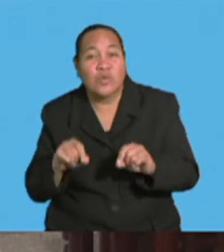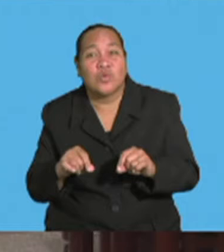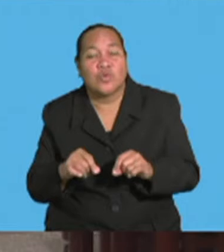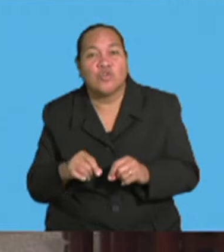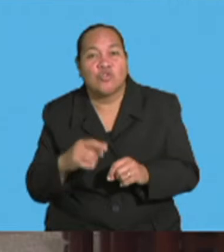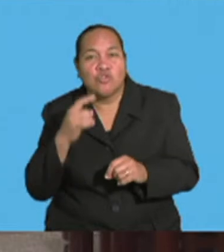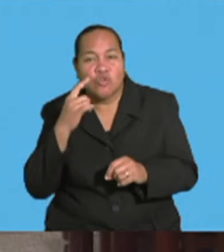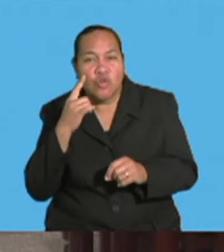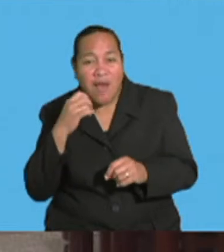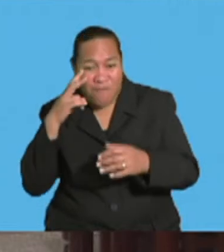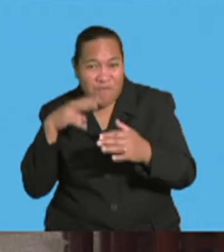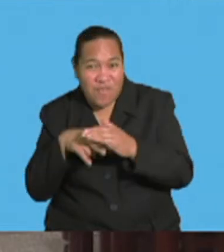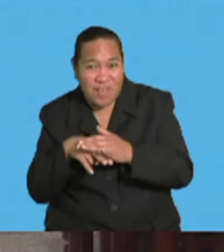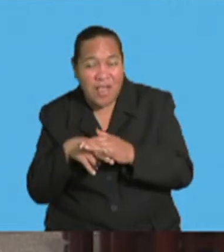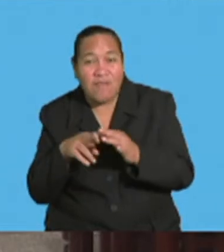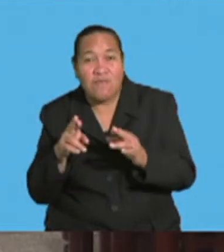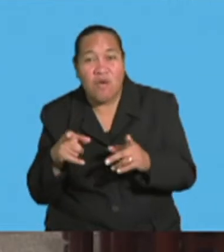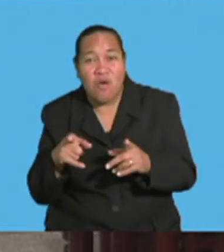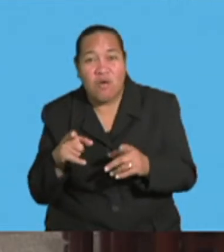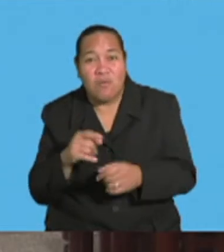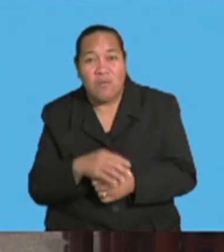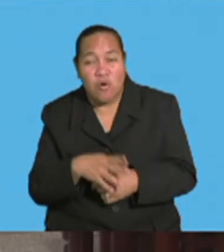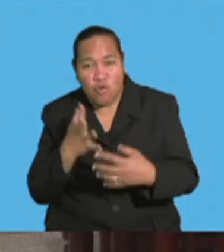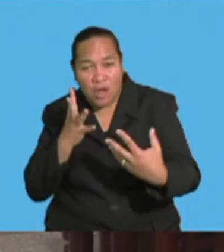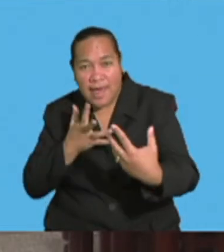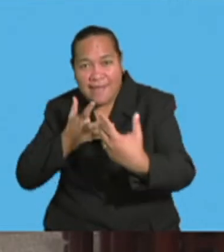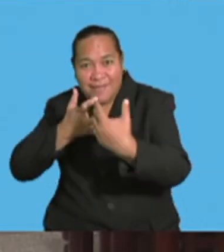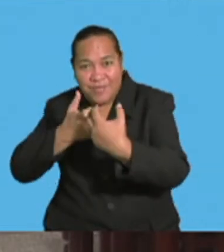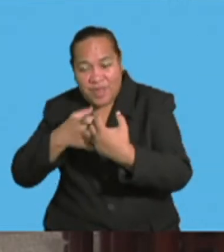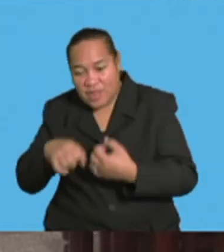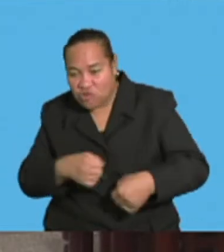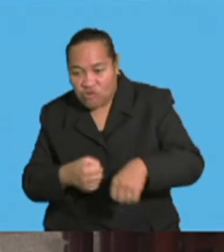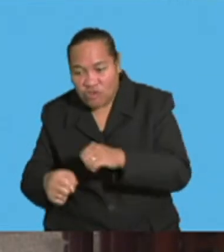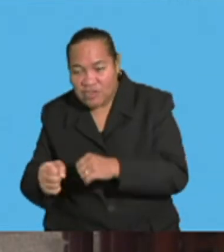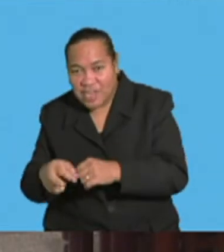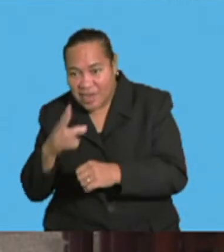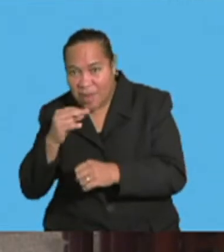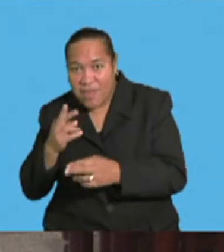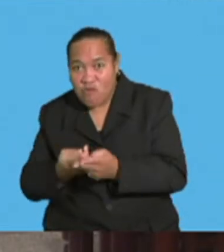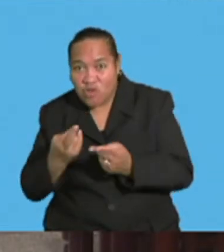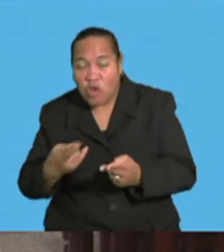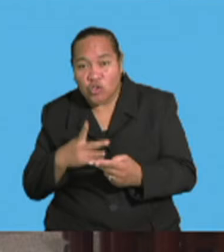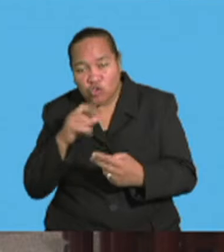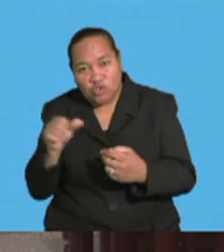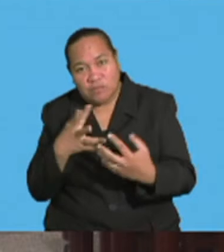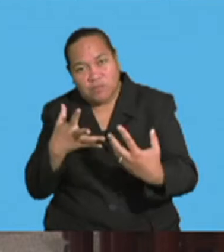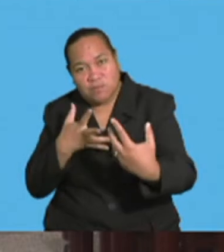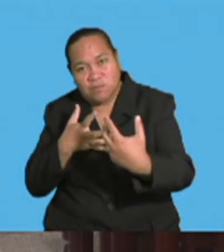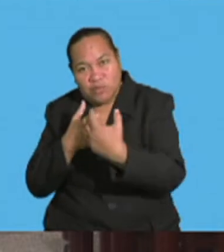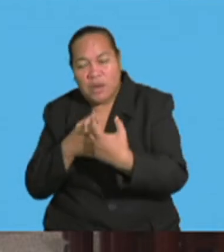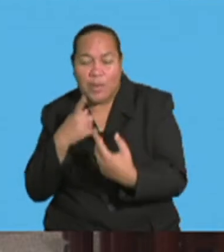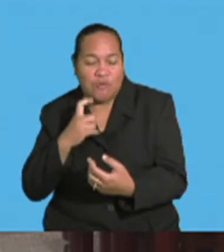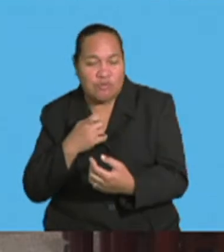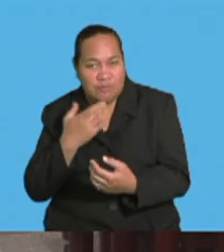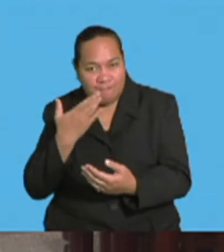the vision behind this reform and restructure is aligning strategy, capabilities and resources. And I will go straight